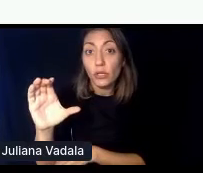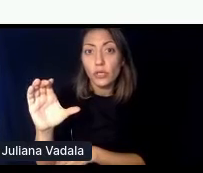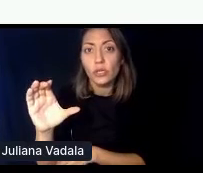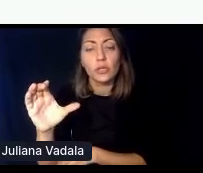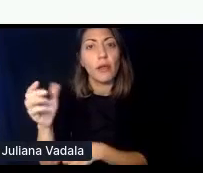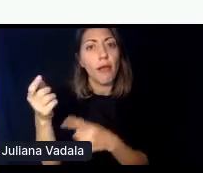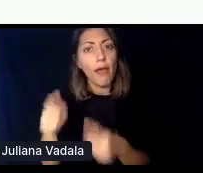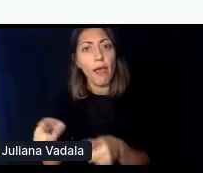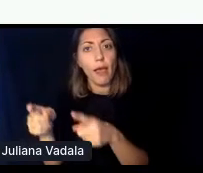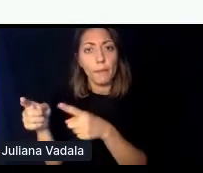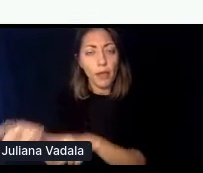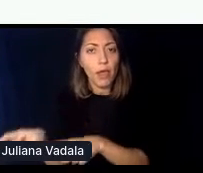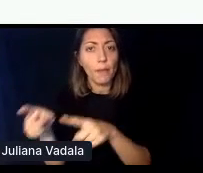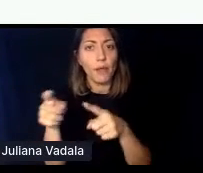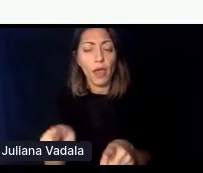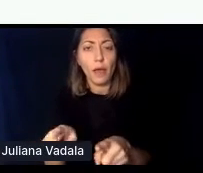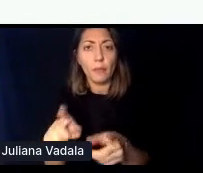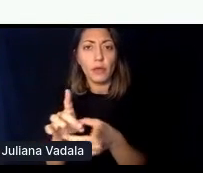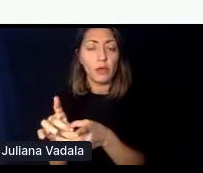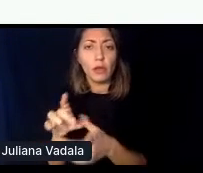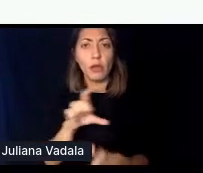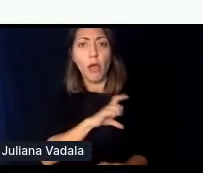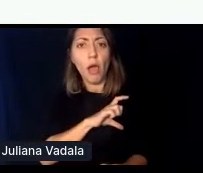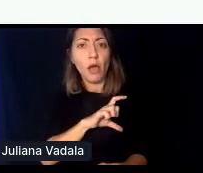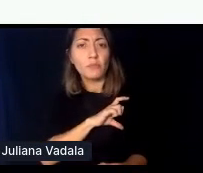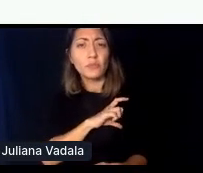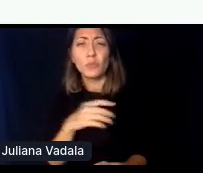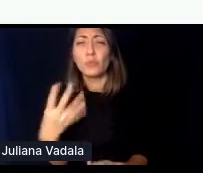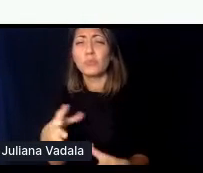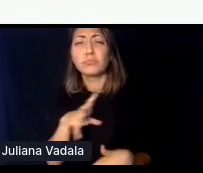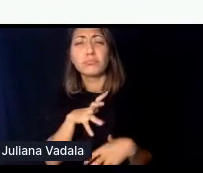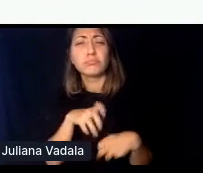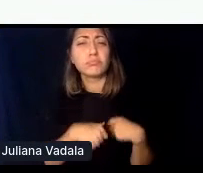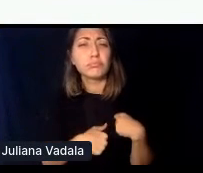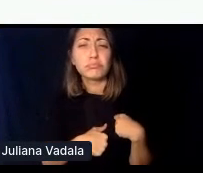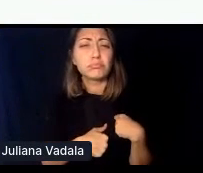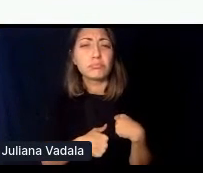grief with no apparent end in sight.